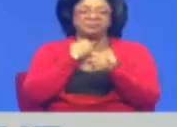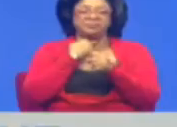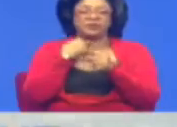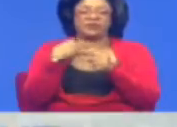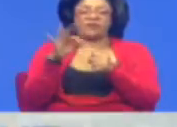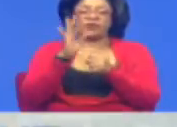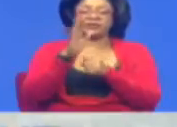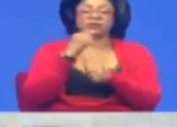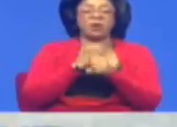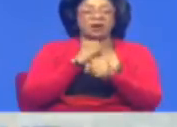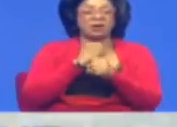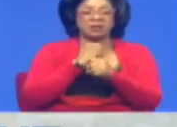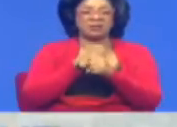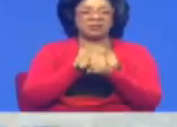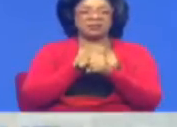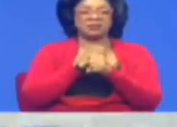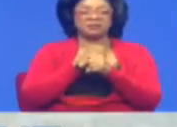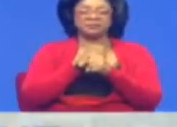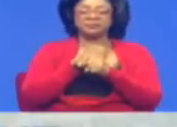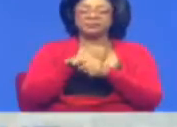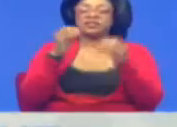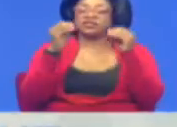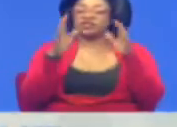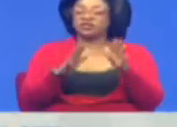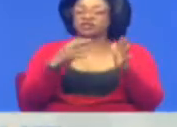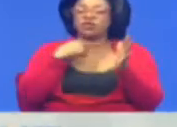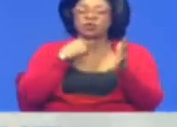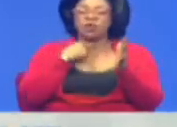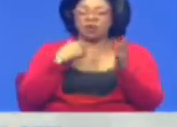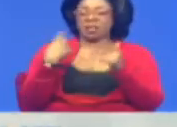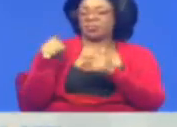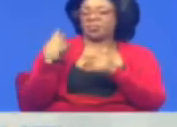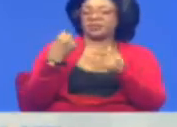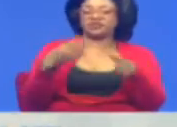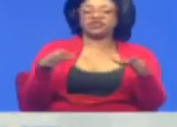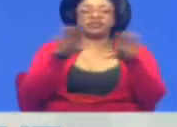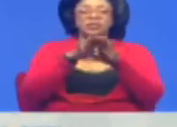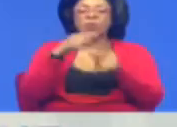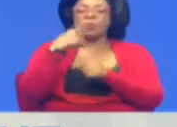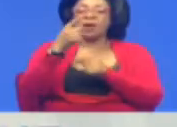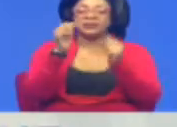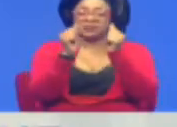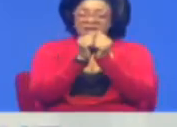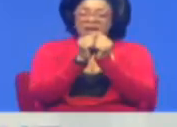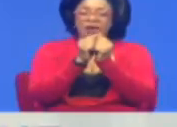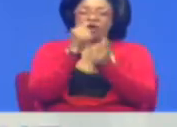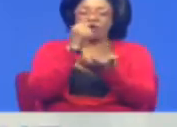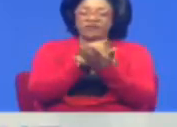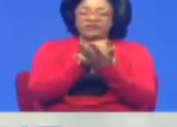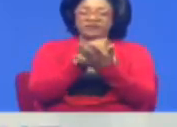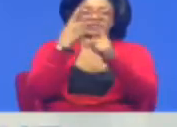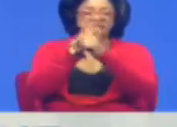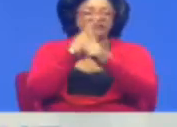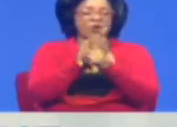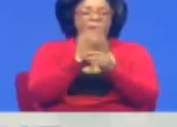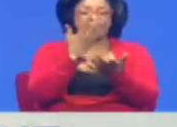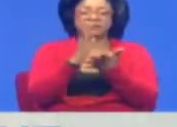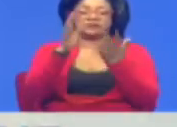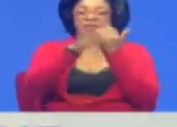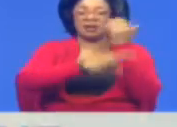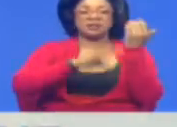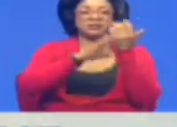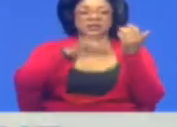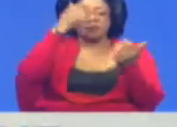operations. The giant teachers' union recently shut down 110 offices in several parts of the country owing to a